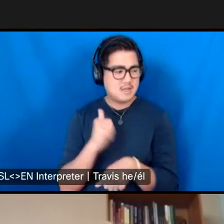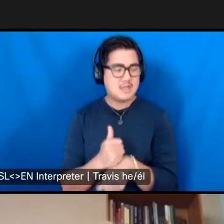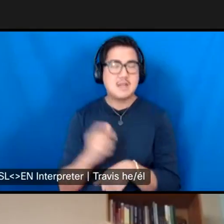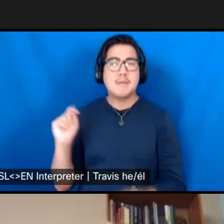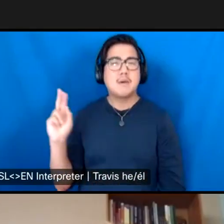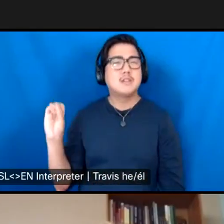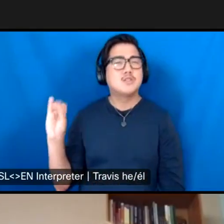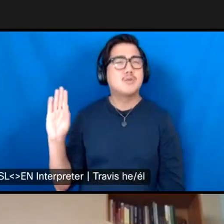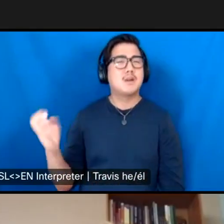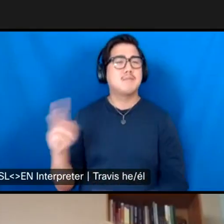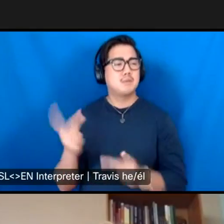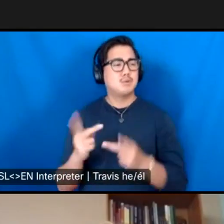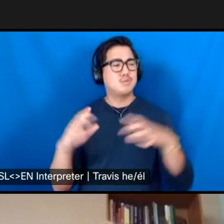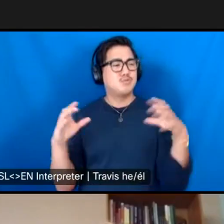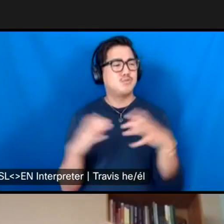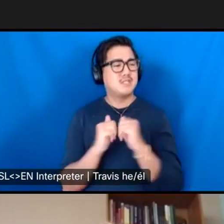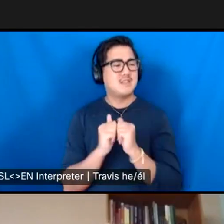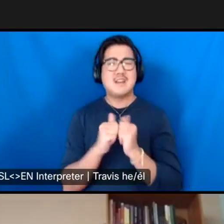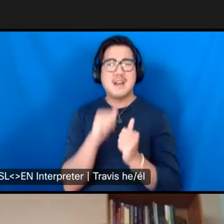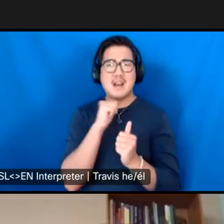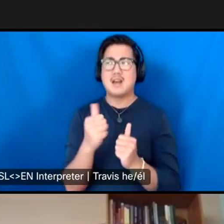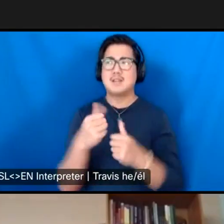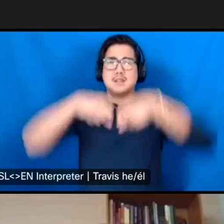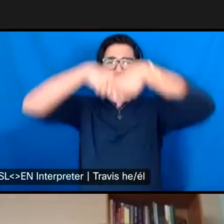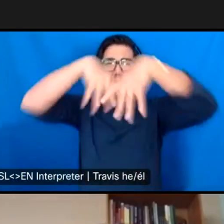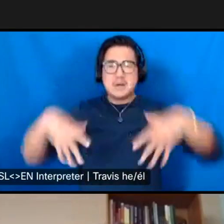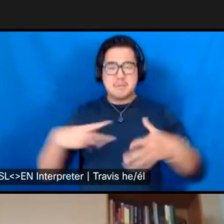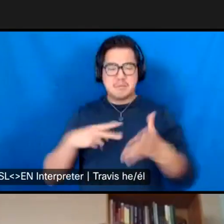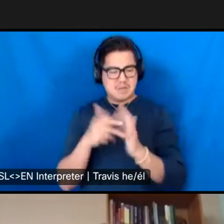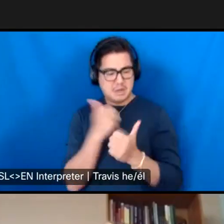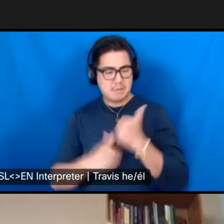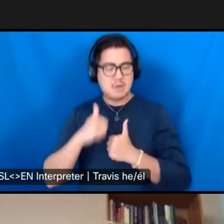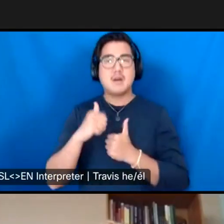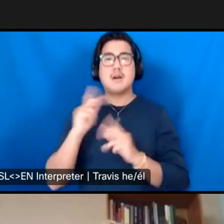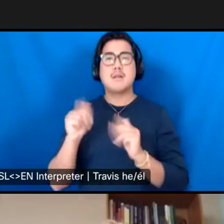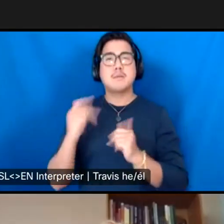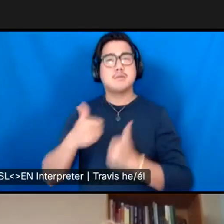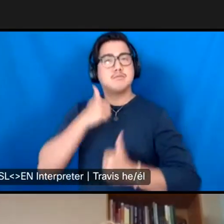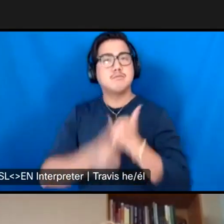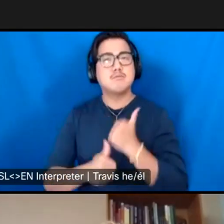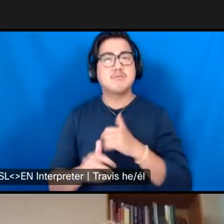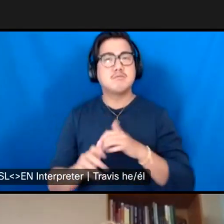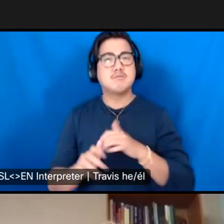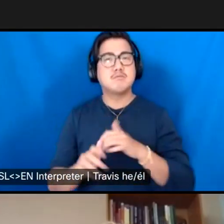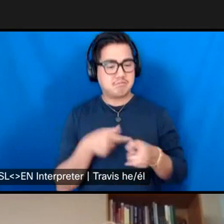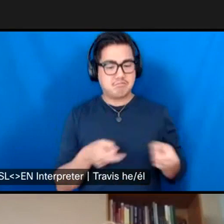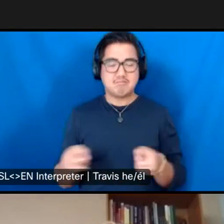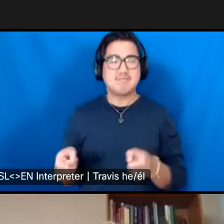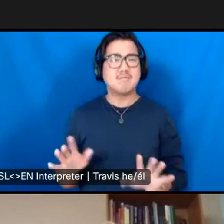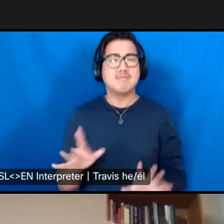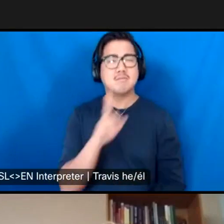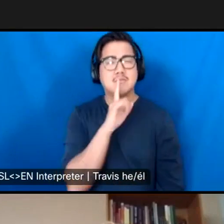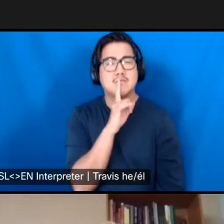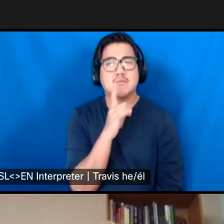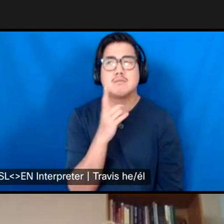power, right? Yeah. Um, because it Mhm. can happen. We don't have to, submit ourselves